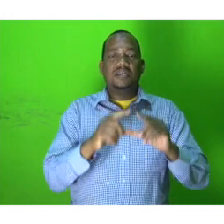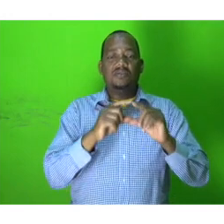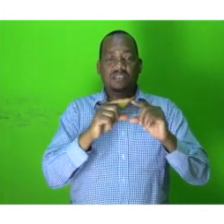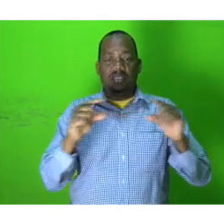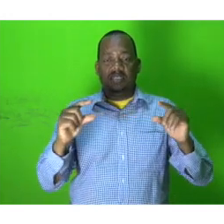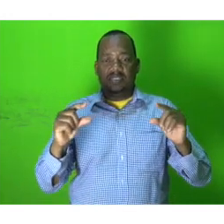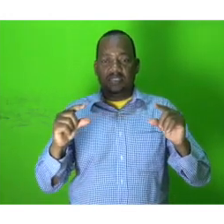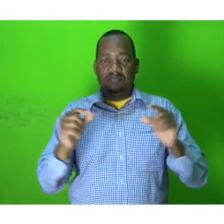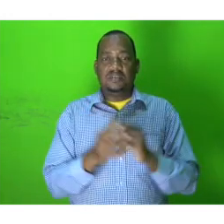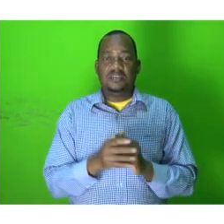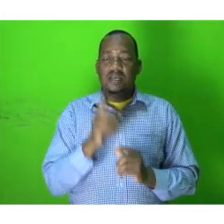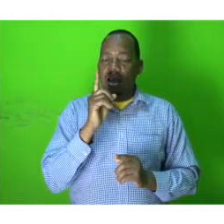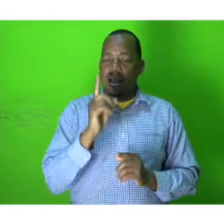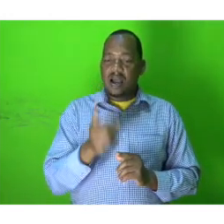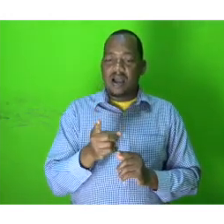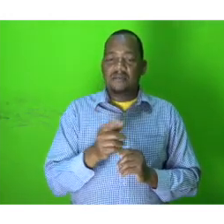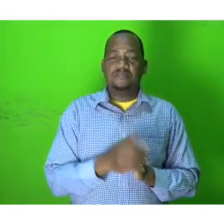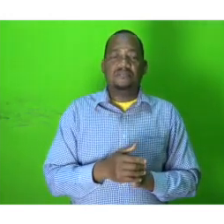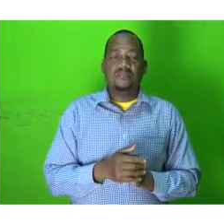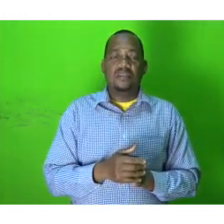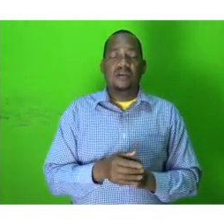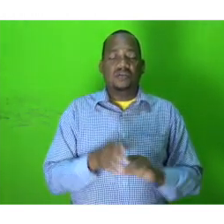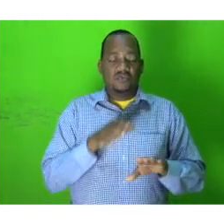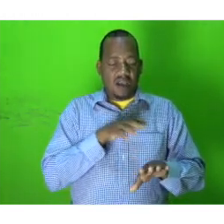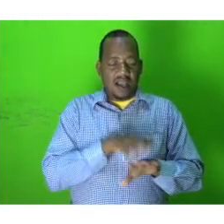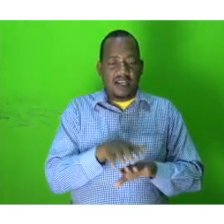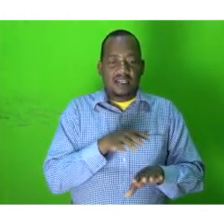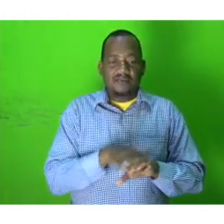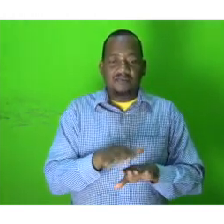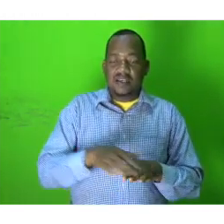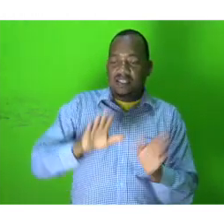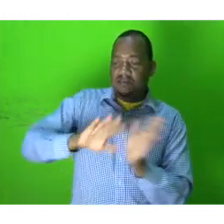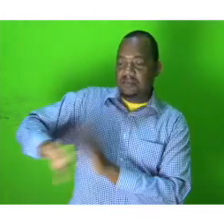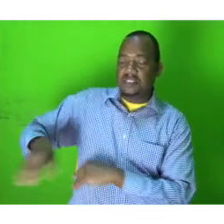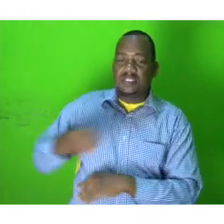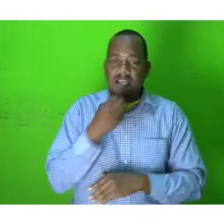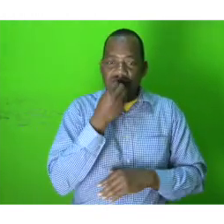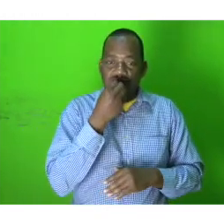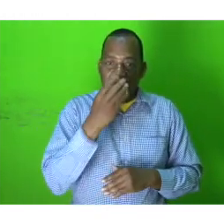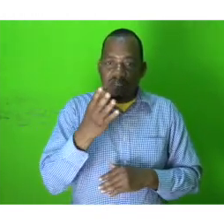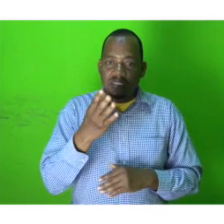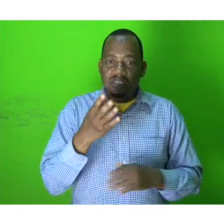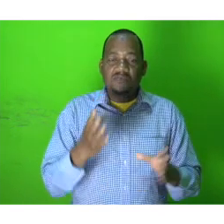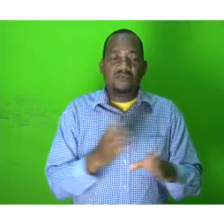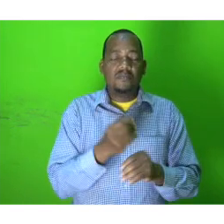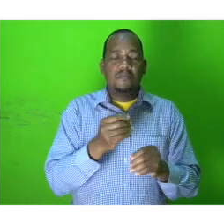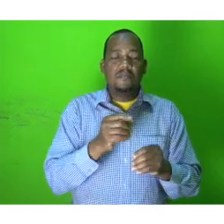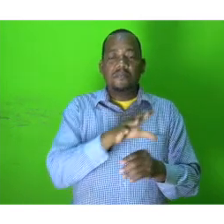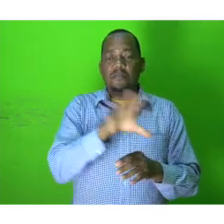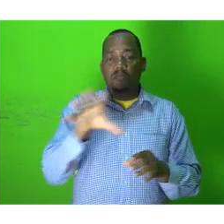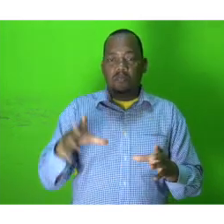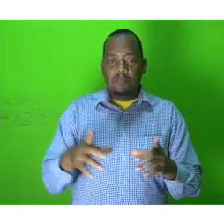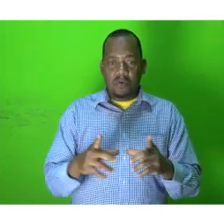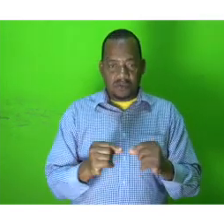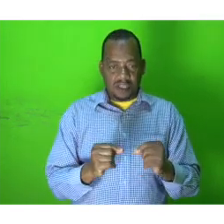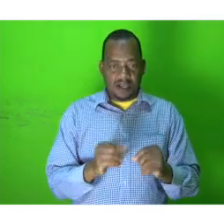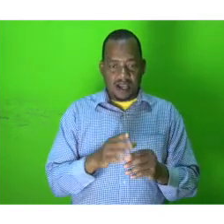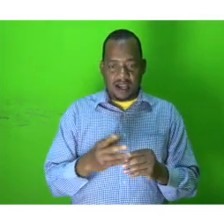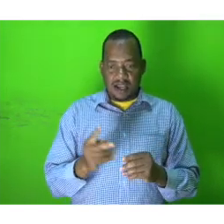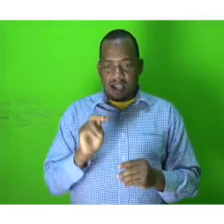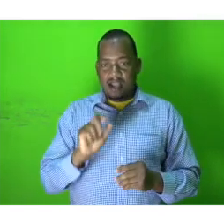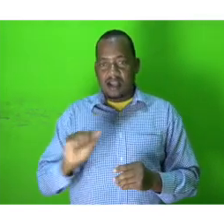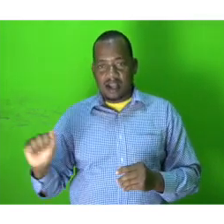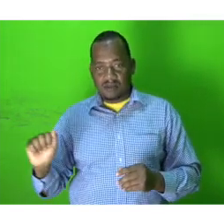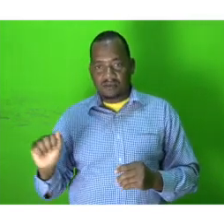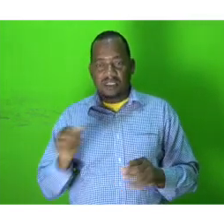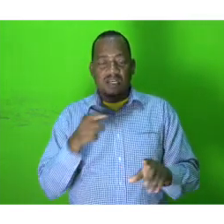reconciliation statement are to identify the missing information from both accounts,